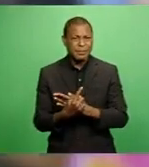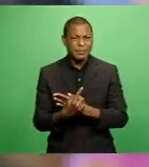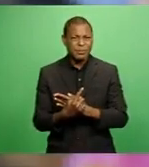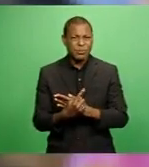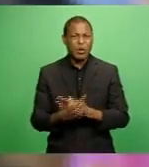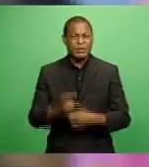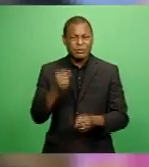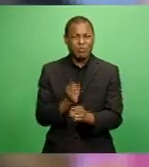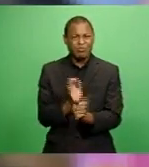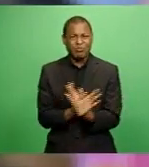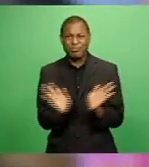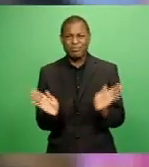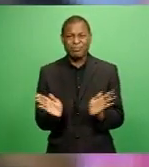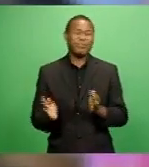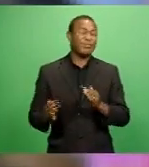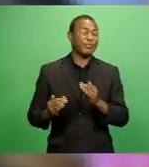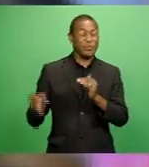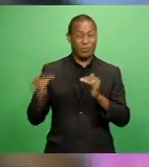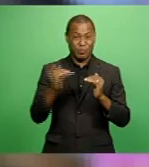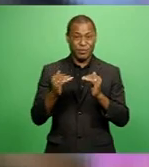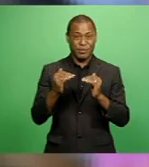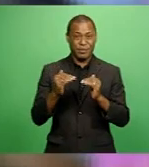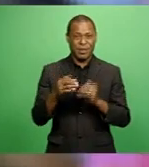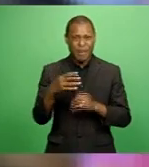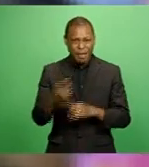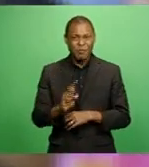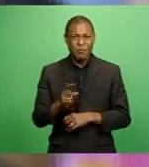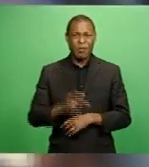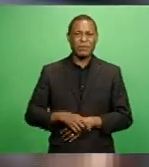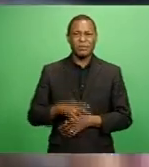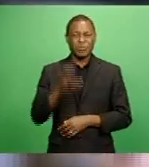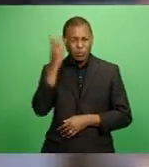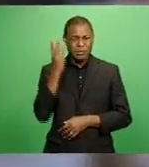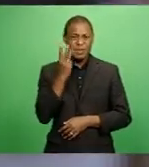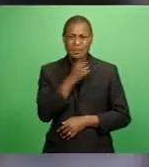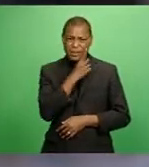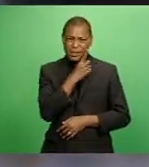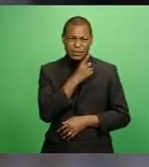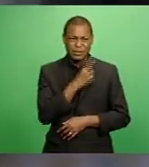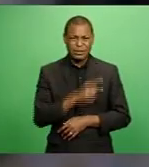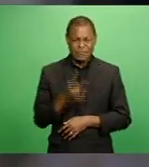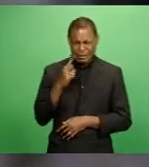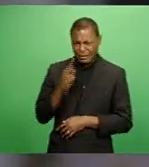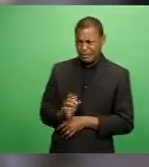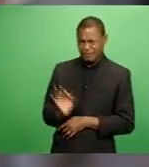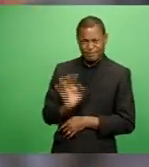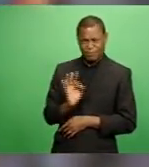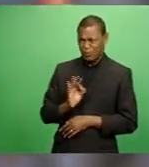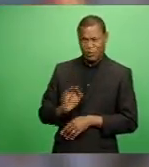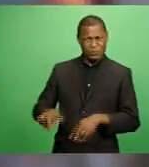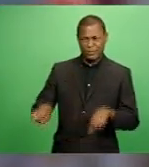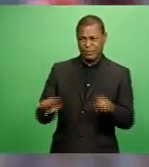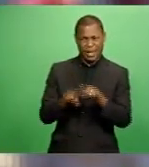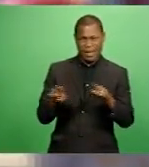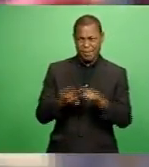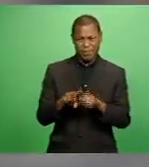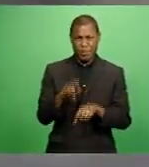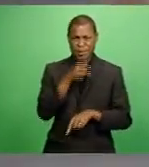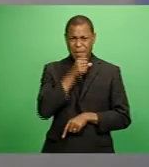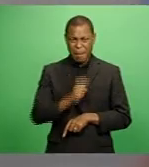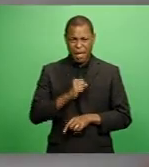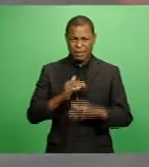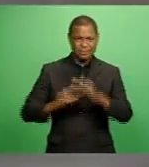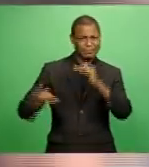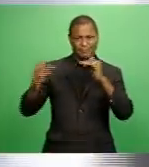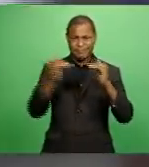gender equality, where women and girls are not seen as equal, where we see the patriarchal notions of